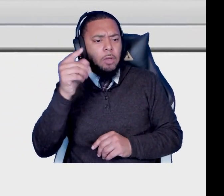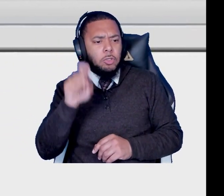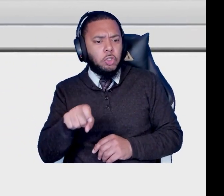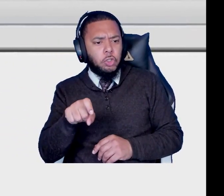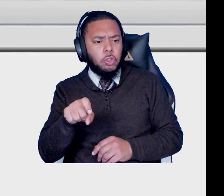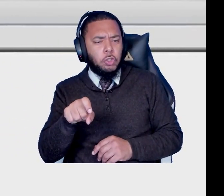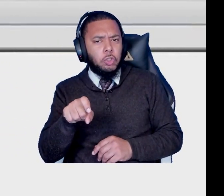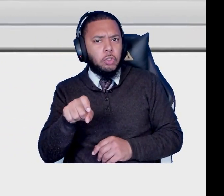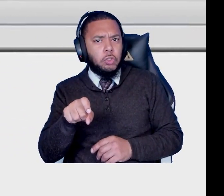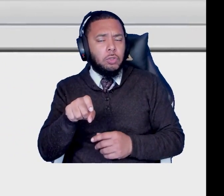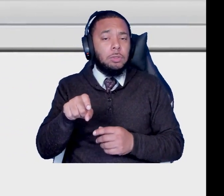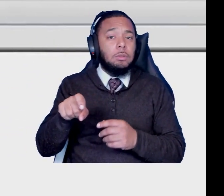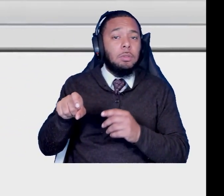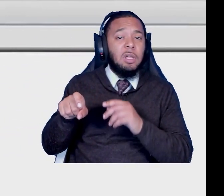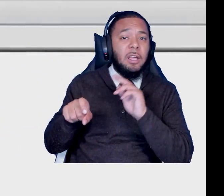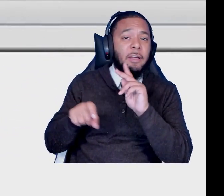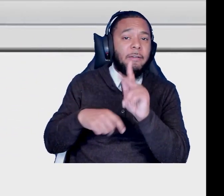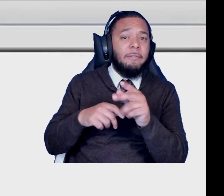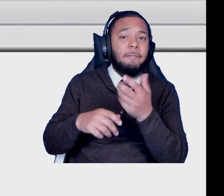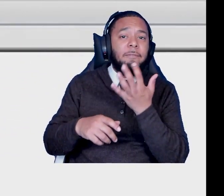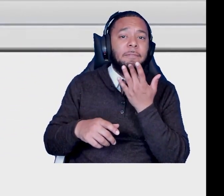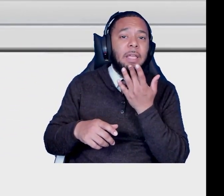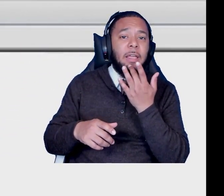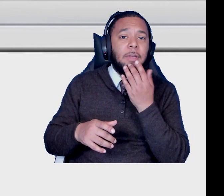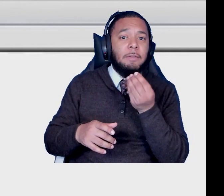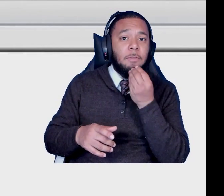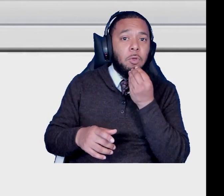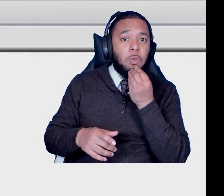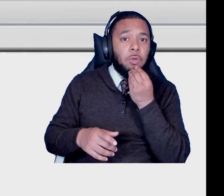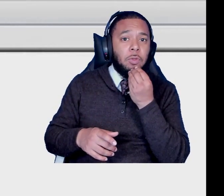string the favorite food that's being stored.